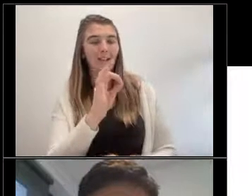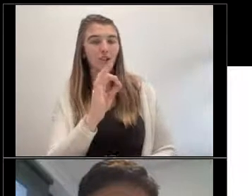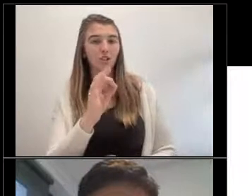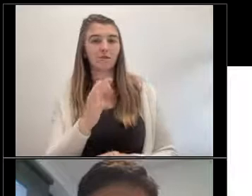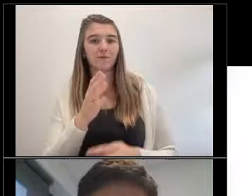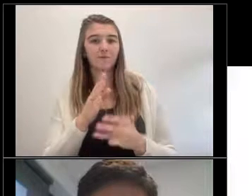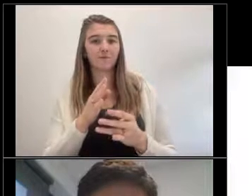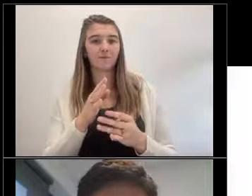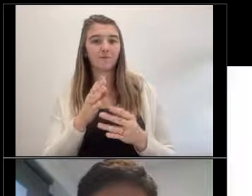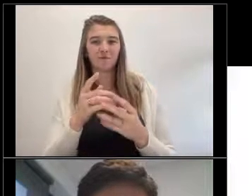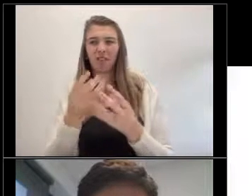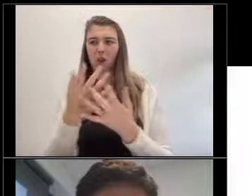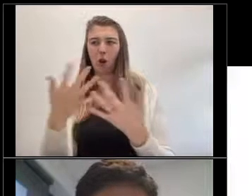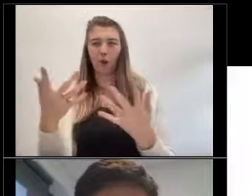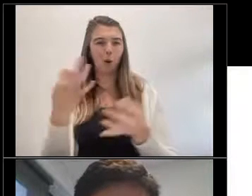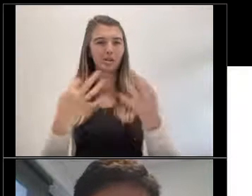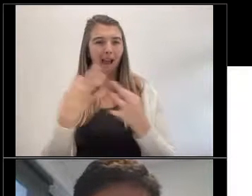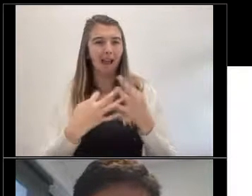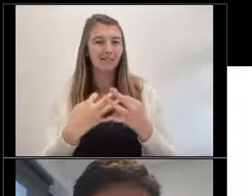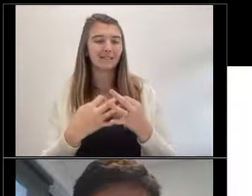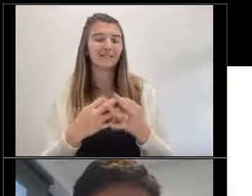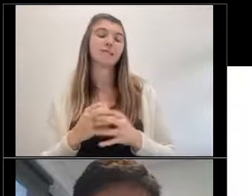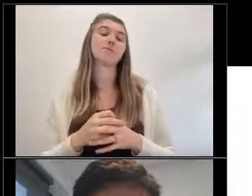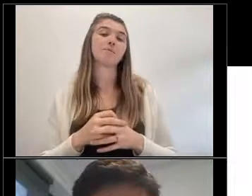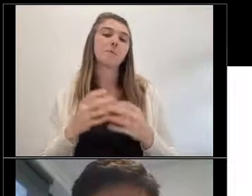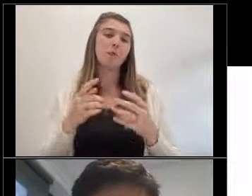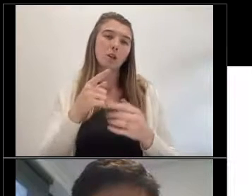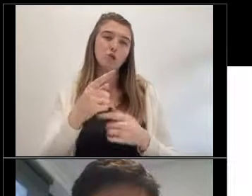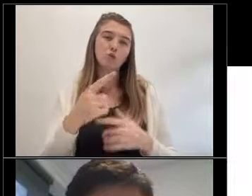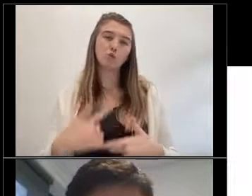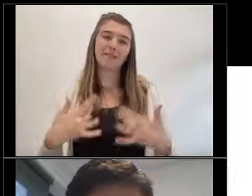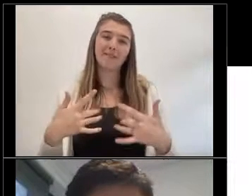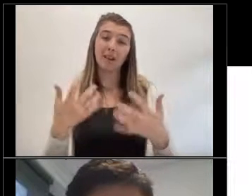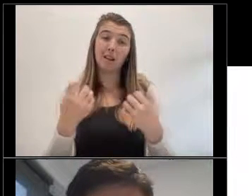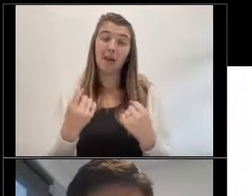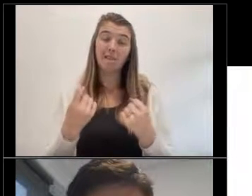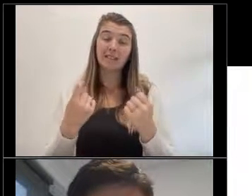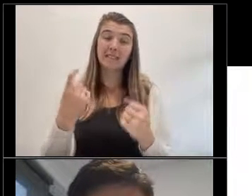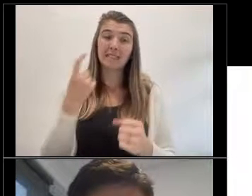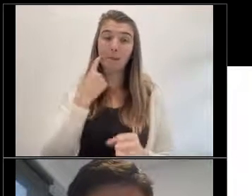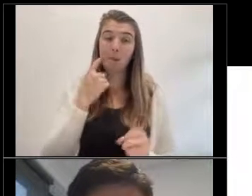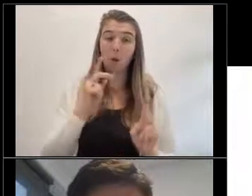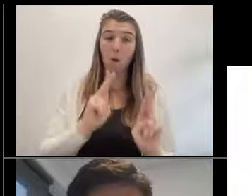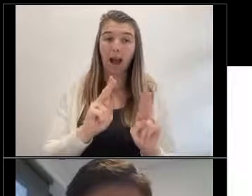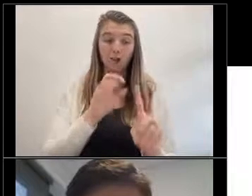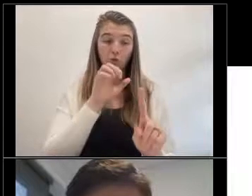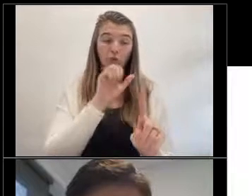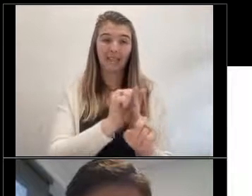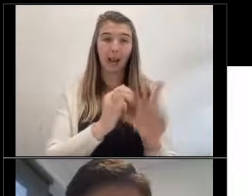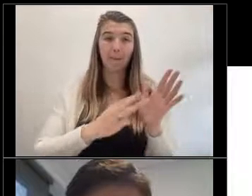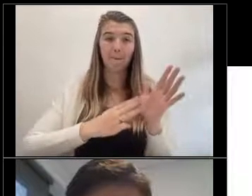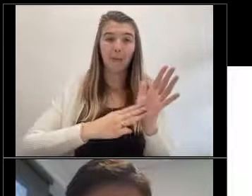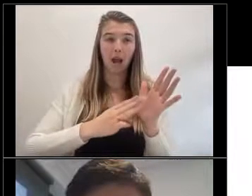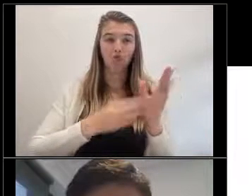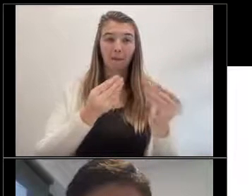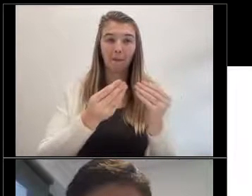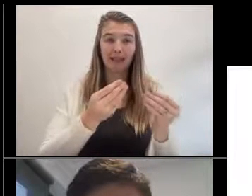of others as well, actually. Are there simple ways for detecting microplastics and nanoplastics in water and